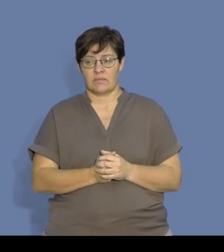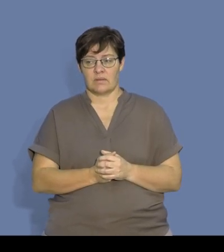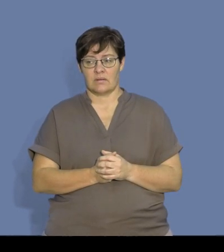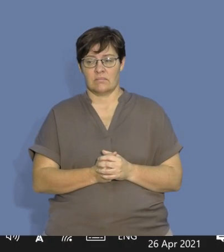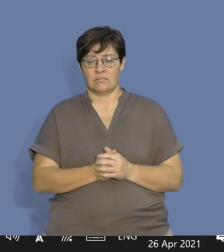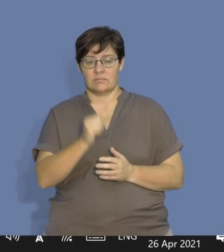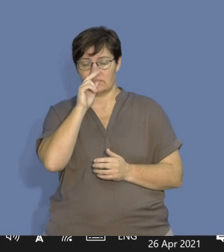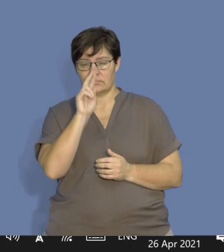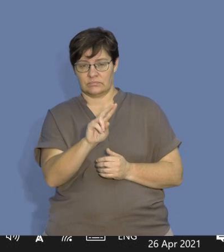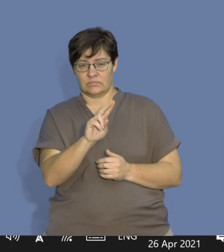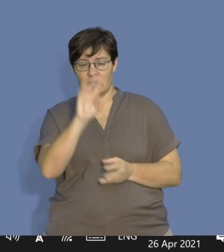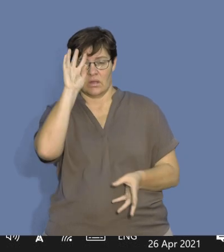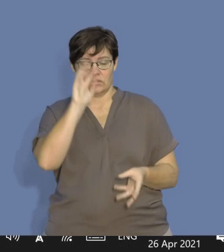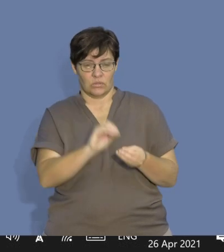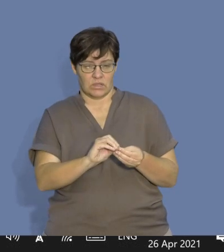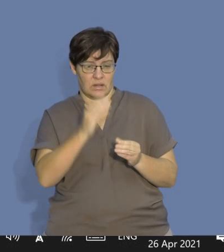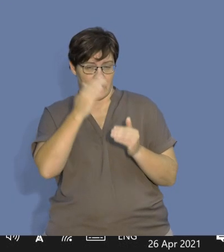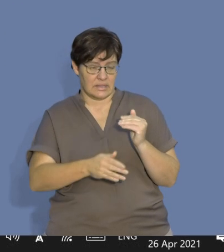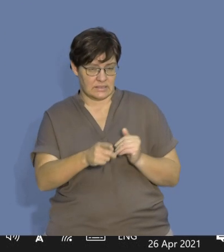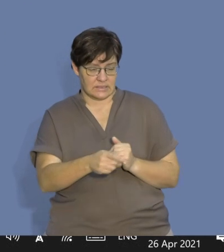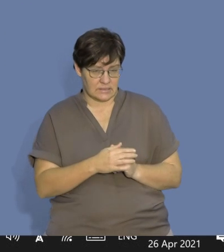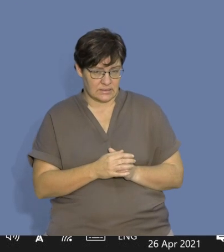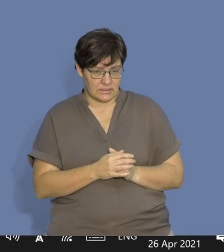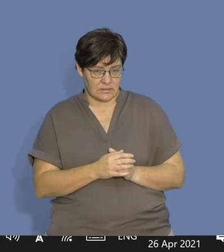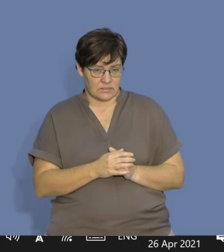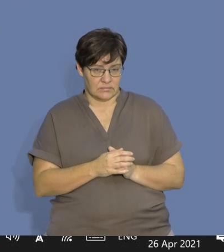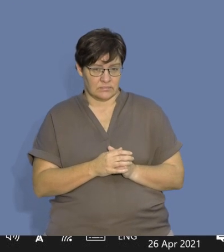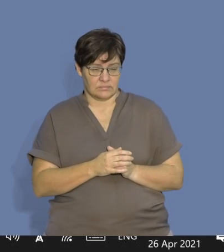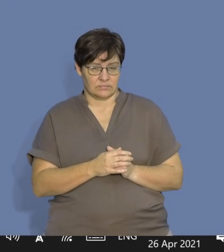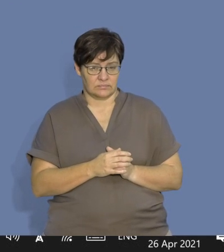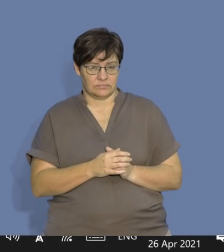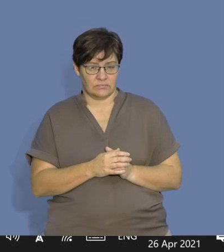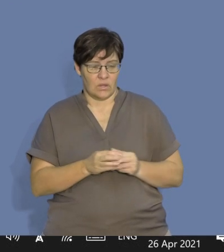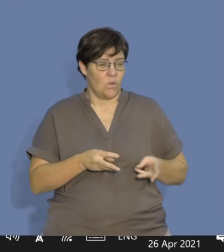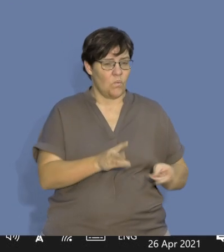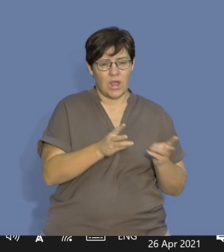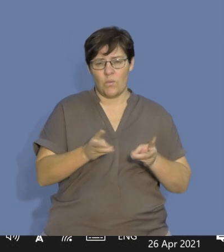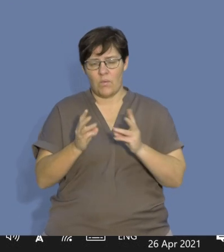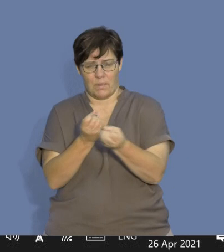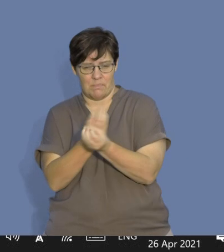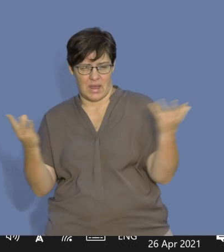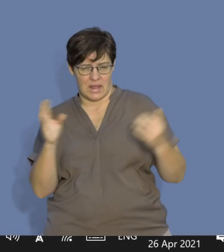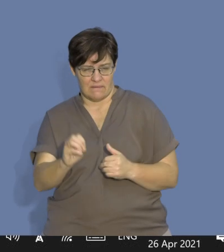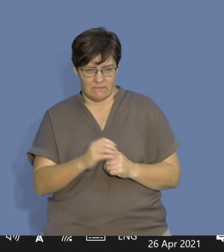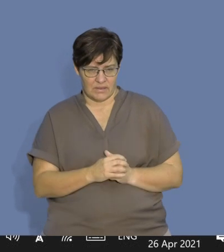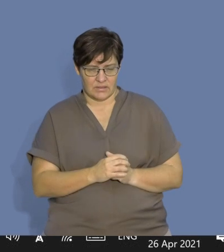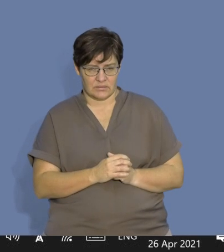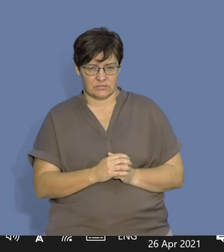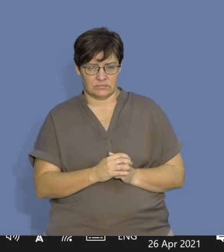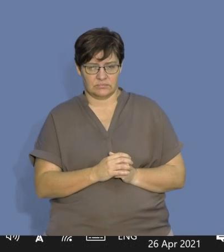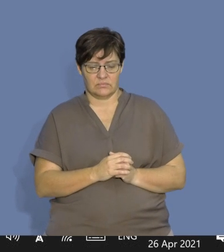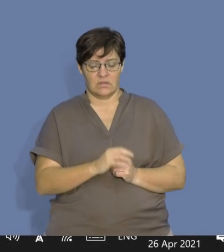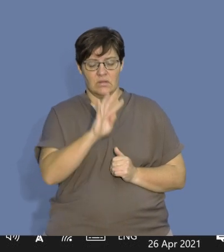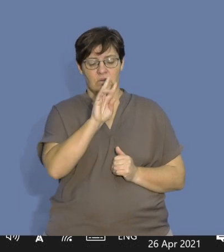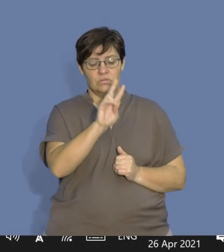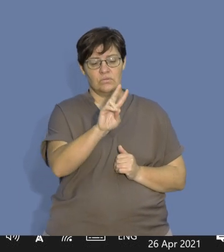well, right? So if I look at my total in the end, right, there's many ways in